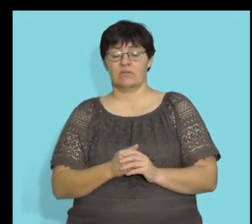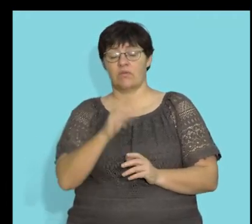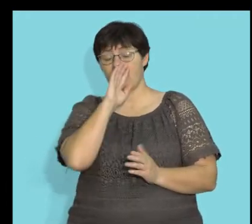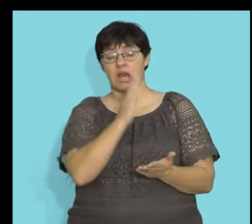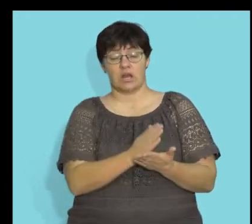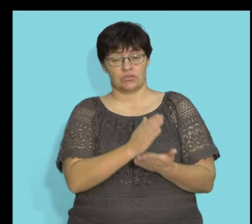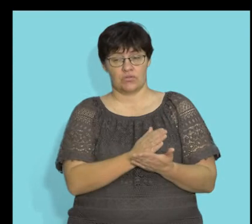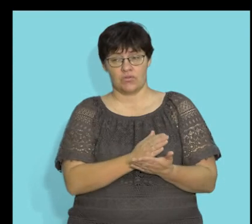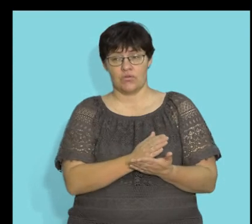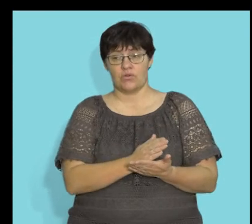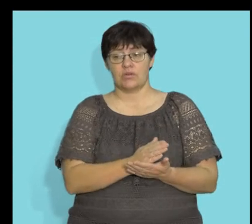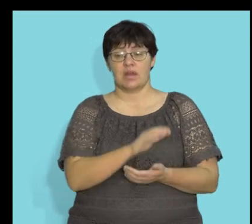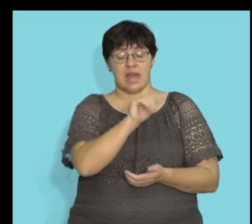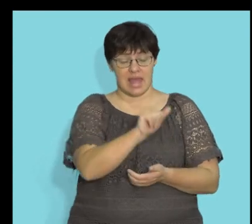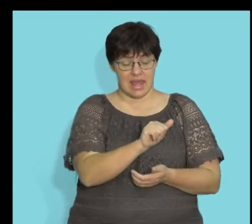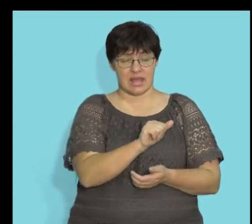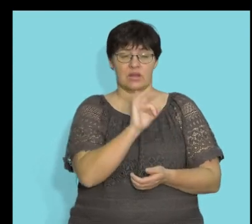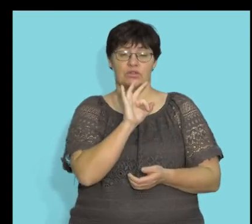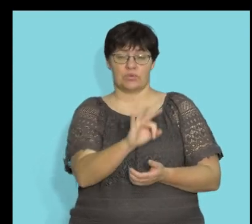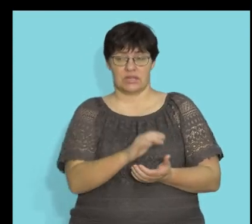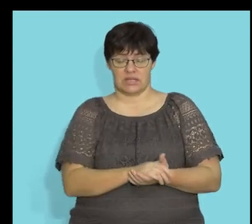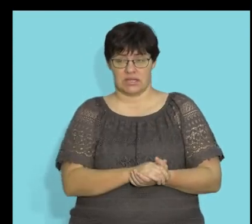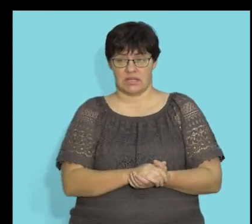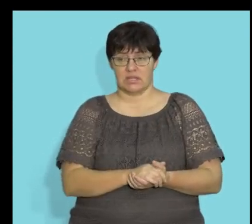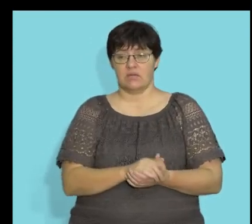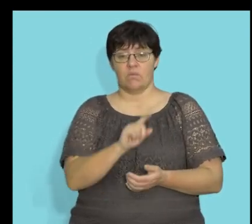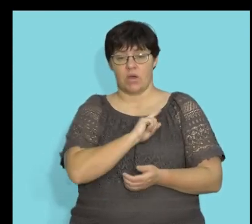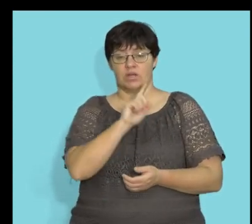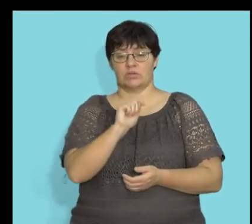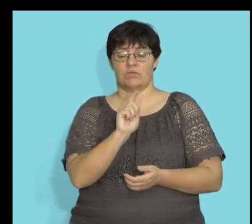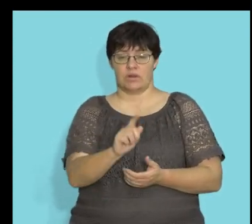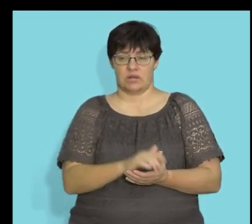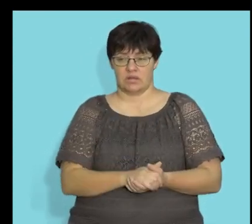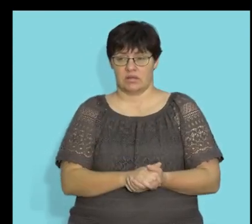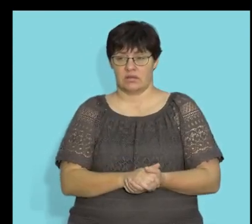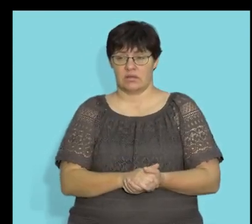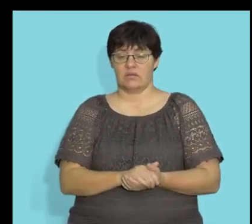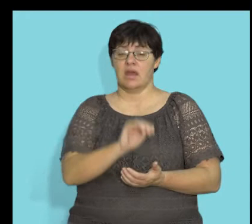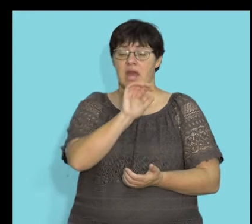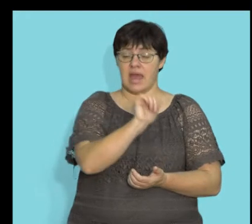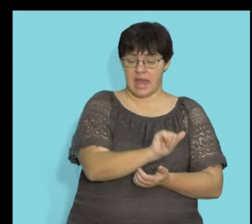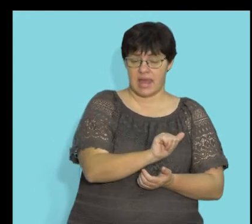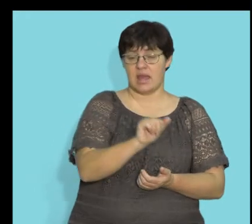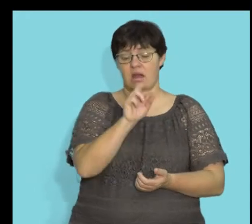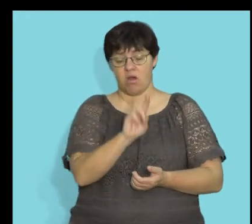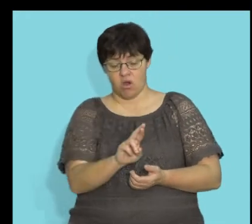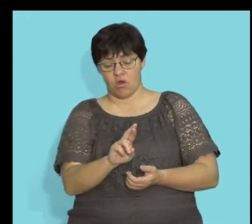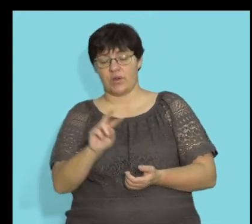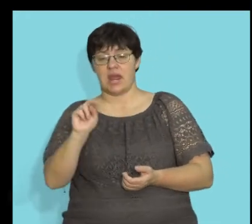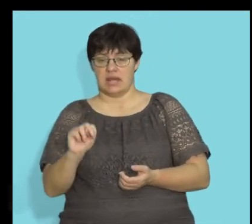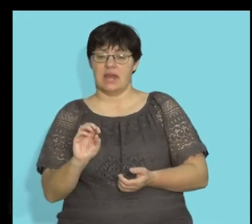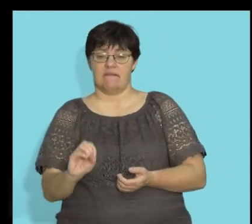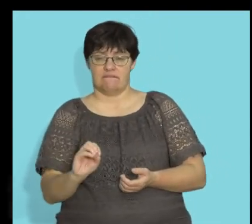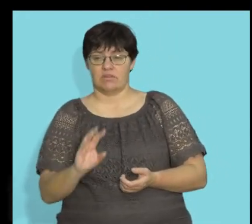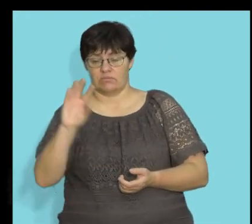agree with me that A is in fact 3 as it is term 1. So I have my A, I have my R, and I have my N, so I